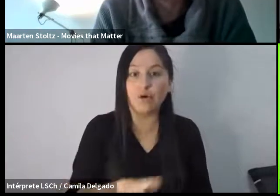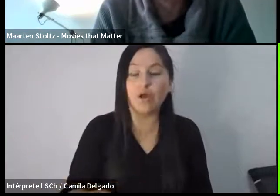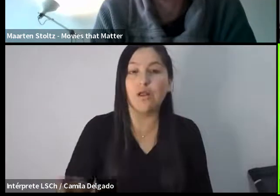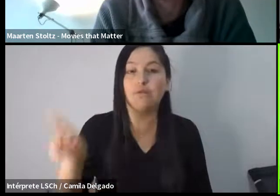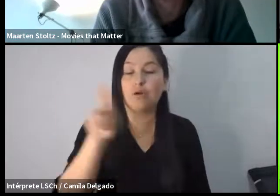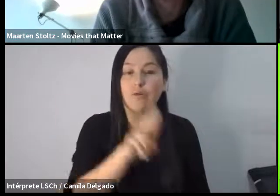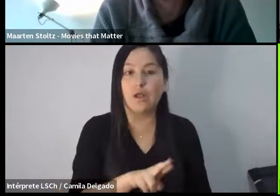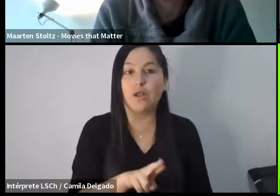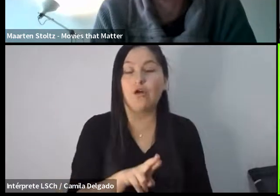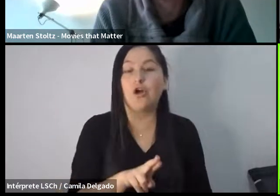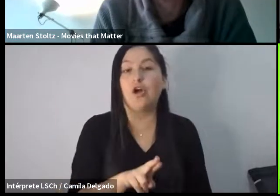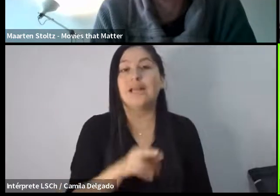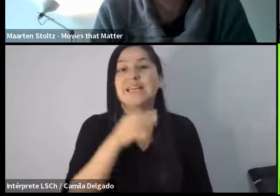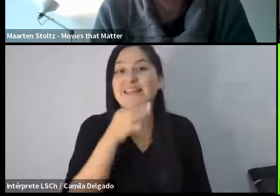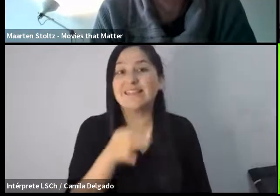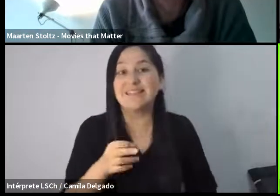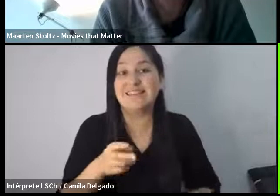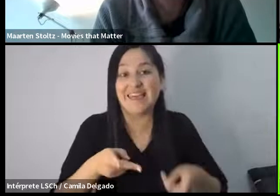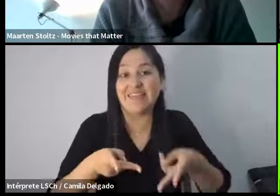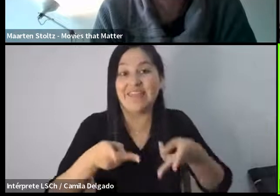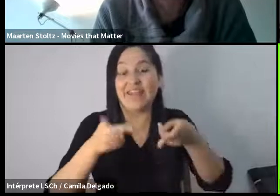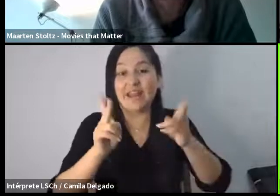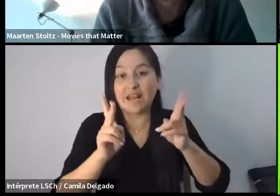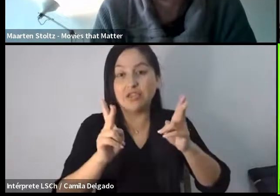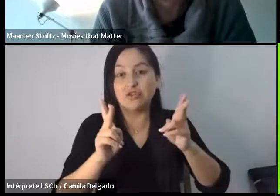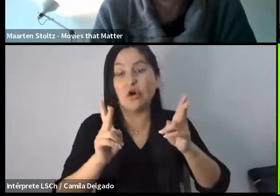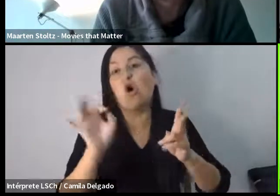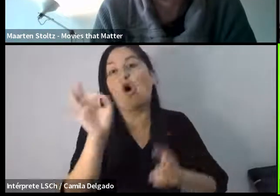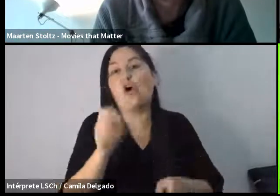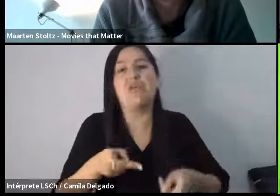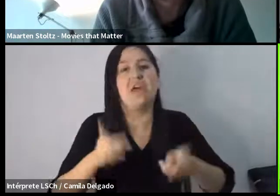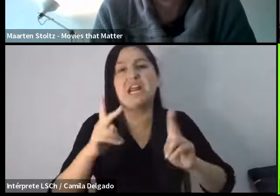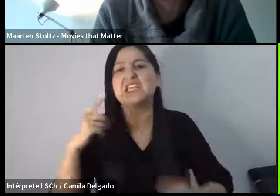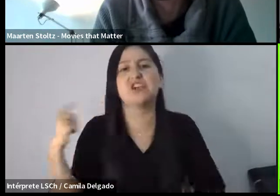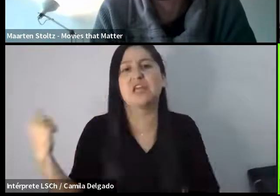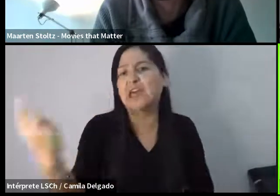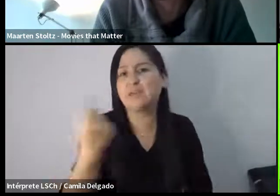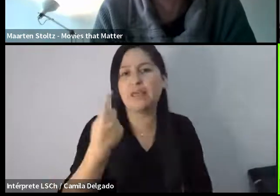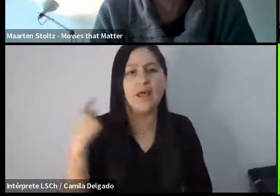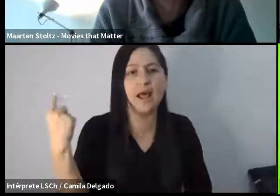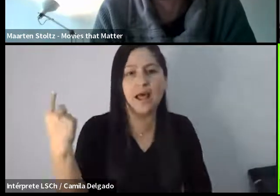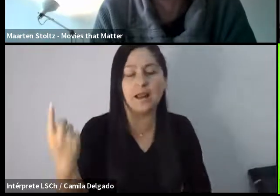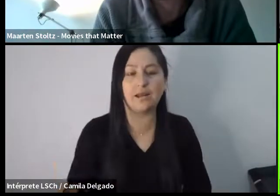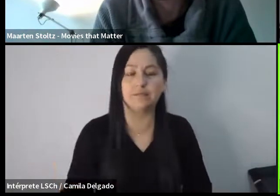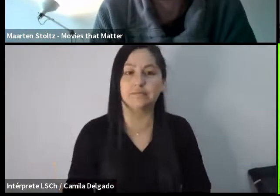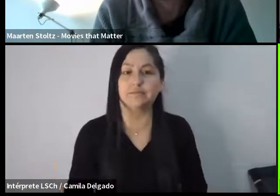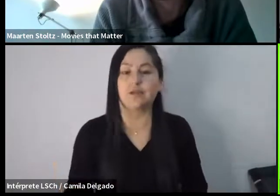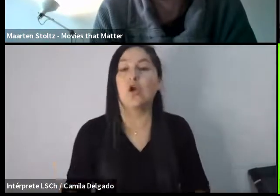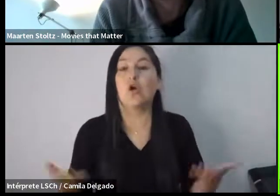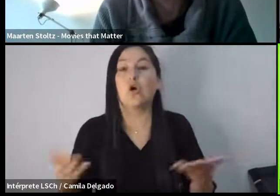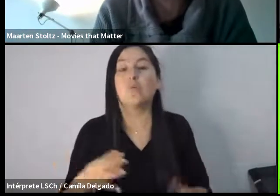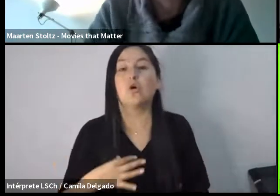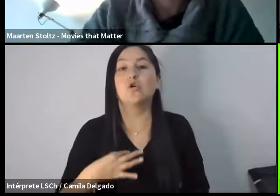violaciones o de derechos humanos y de derechos en general, ¿no? Hoy como ciudadanos del